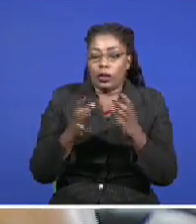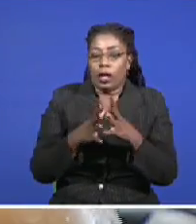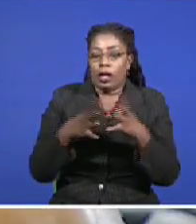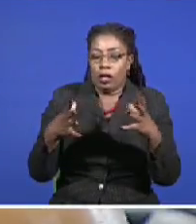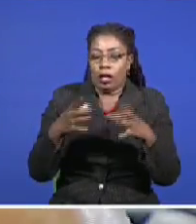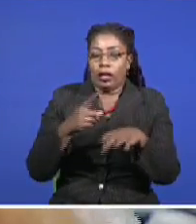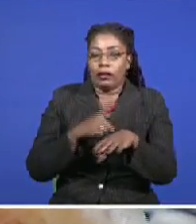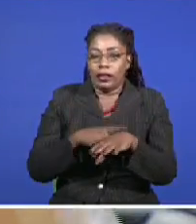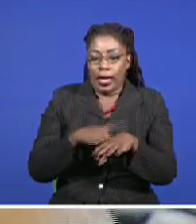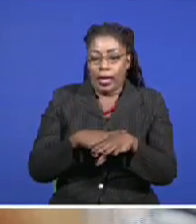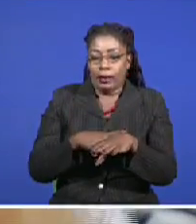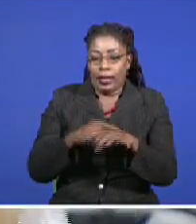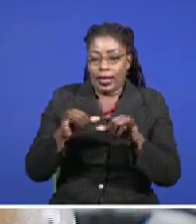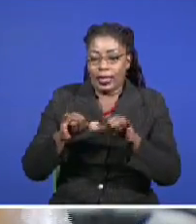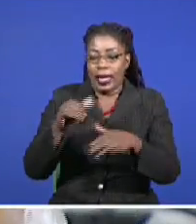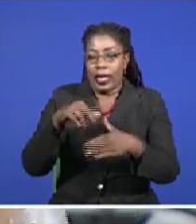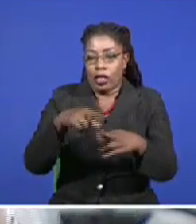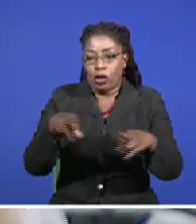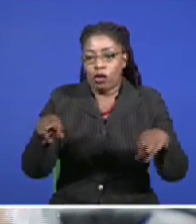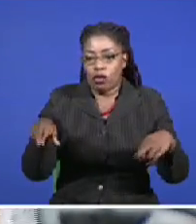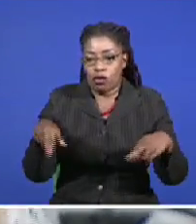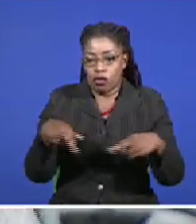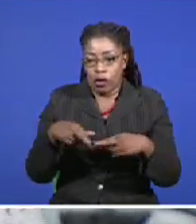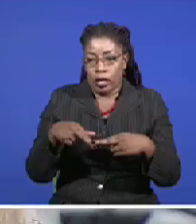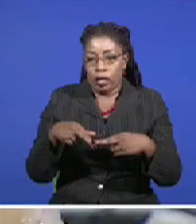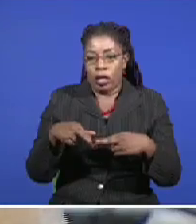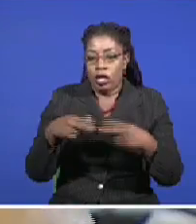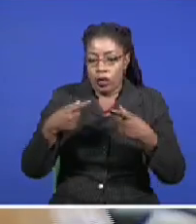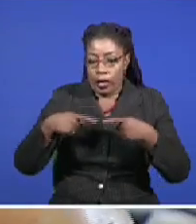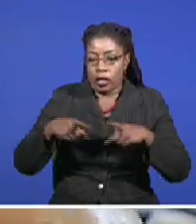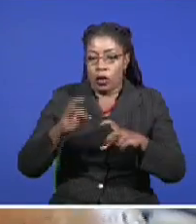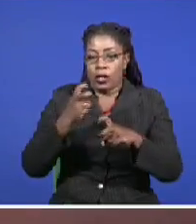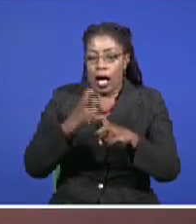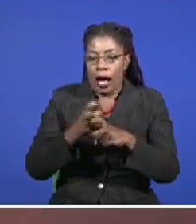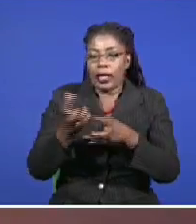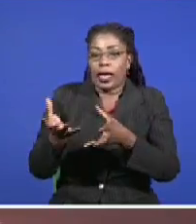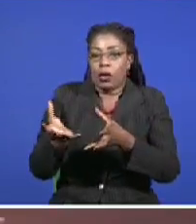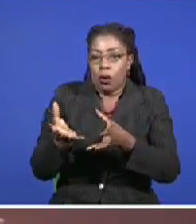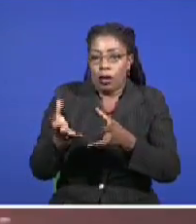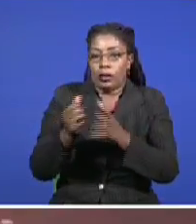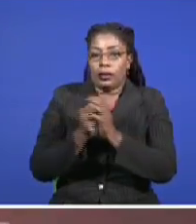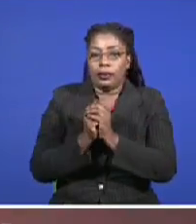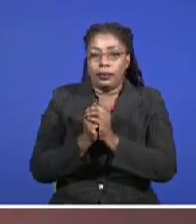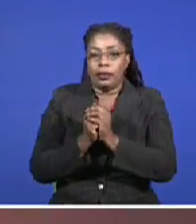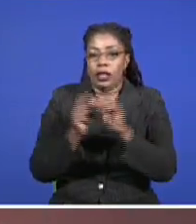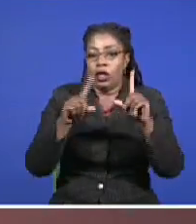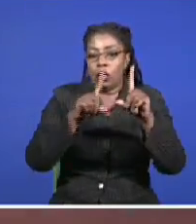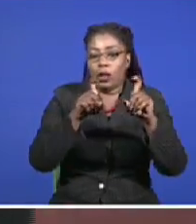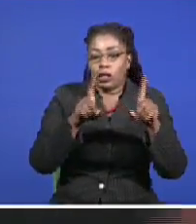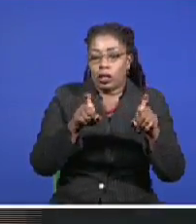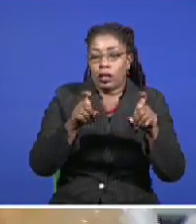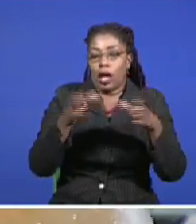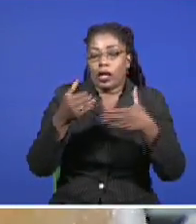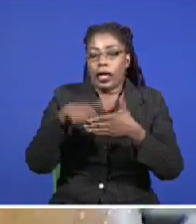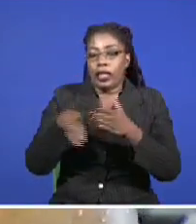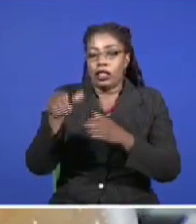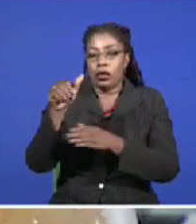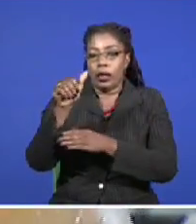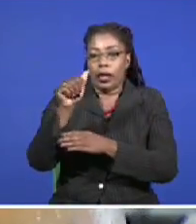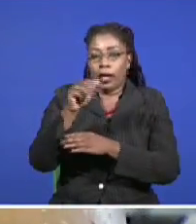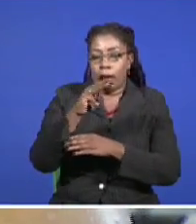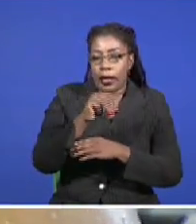actually seen the ring, so I could, you know, go as hard as I won the ring, you know. Now, as for how we got into MMA. Since